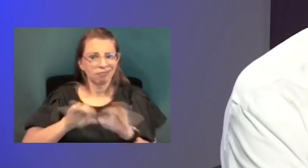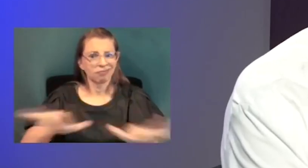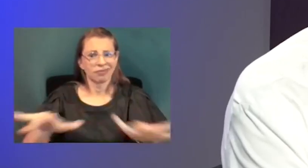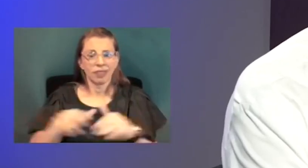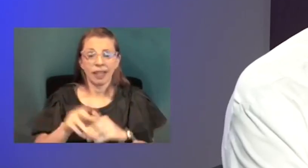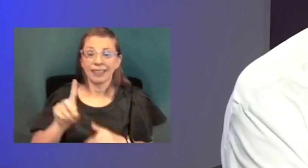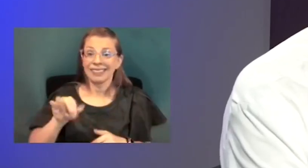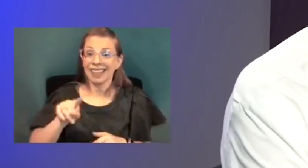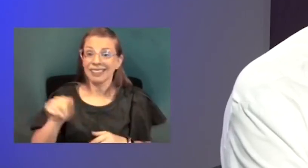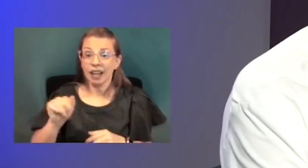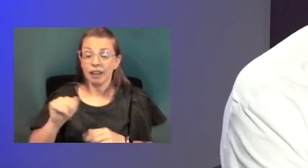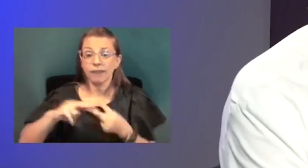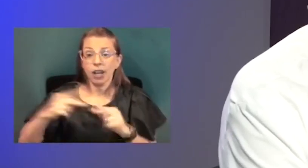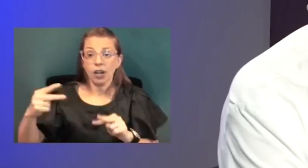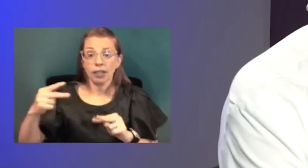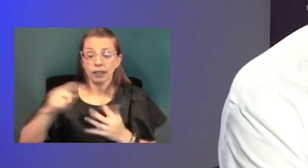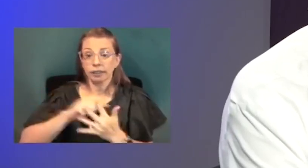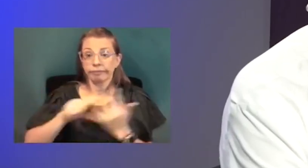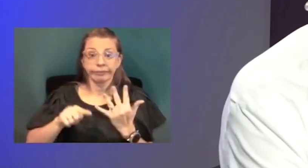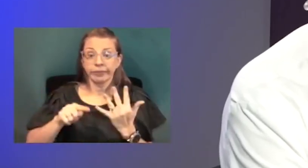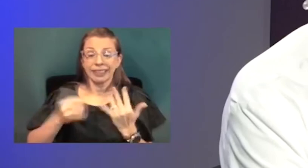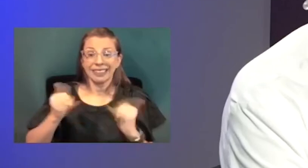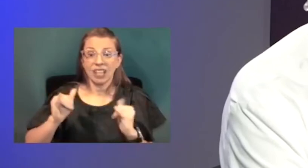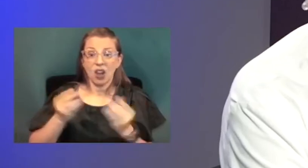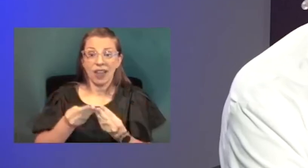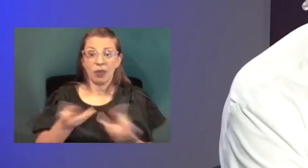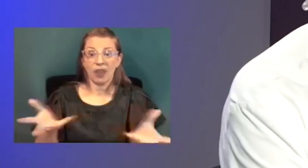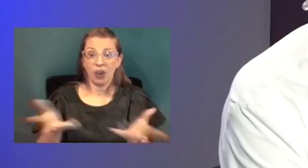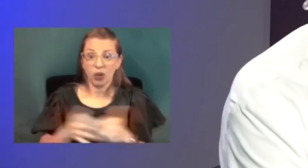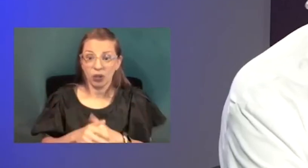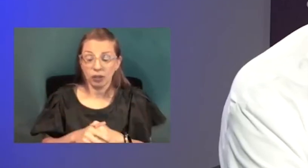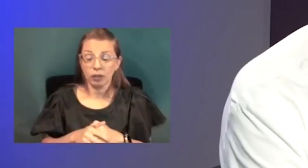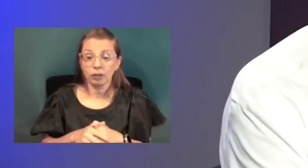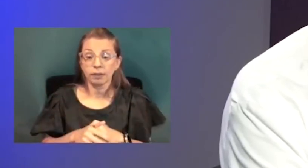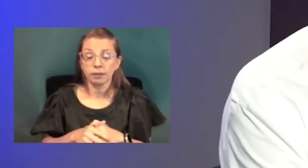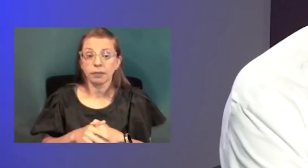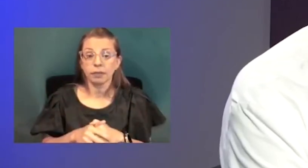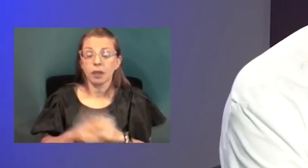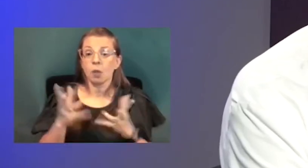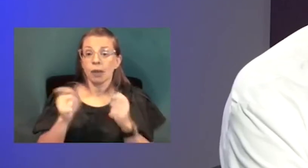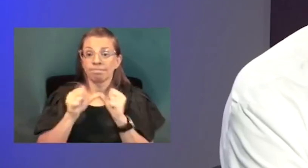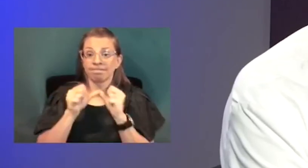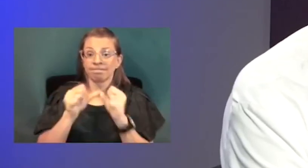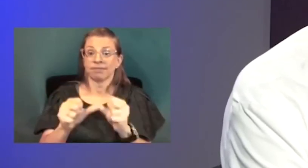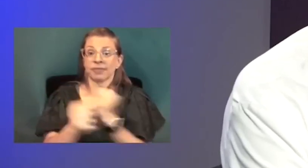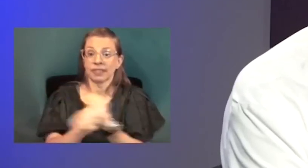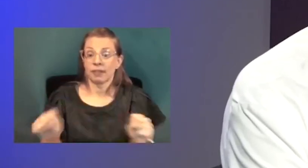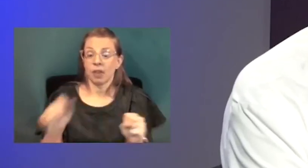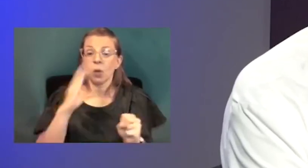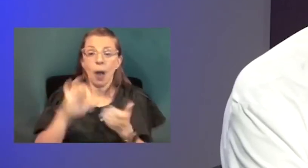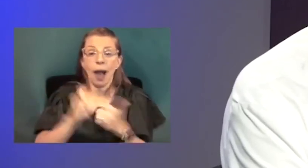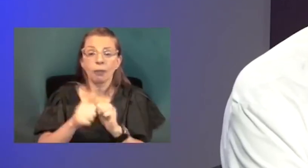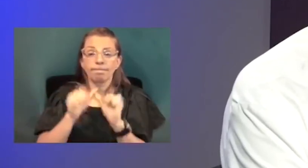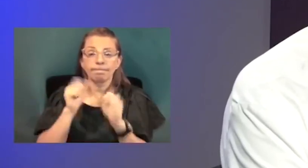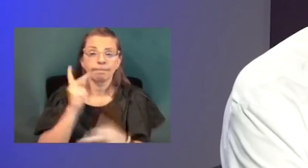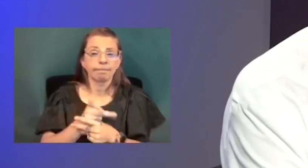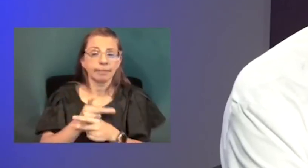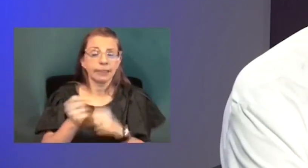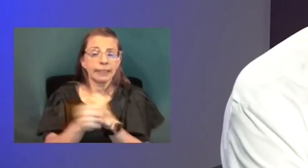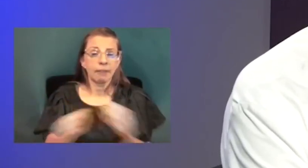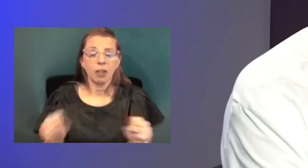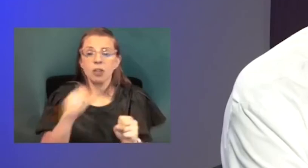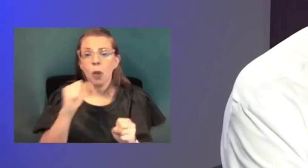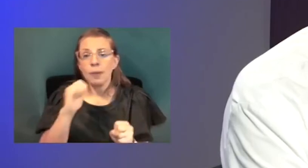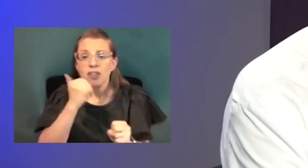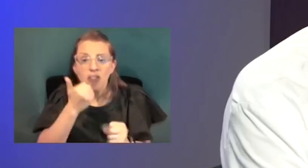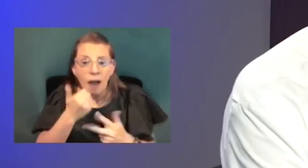there. What we want you to do is to stay safe. And we know how to keep you safe. So don't be shy. Don't be fearful.